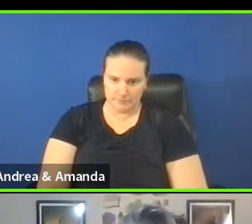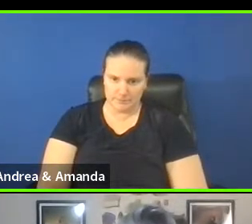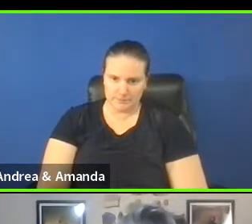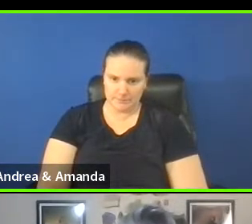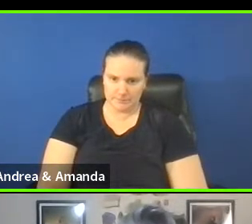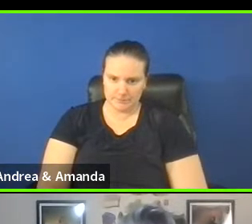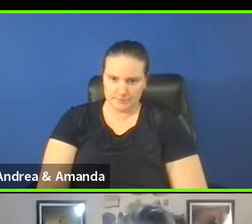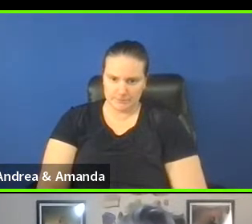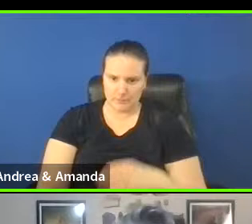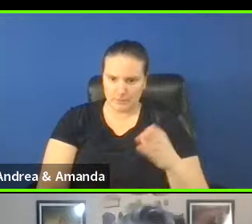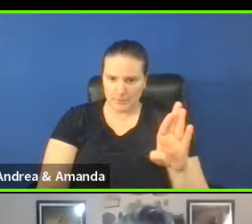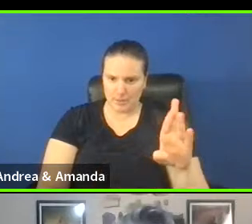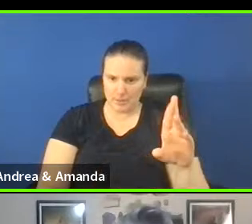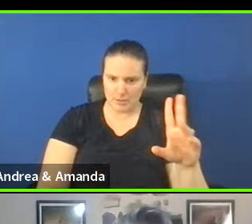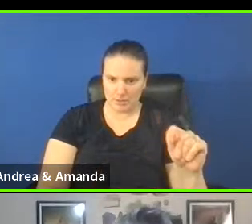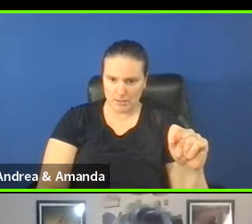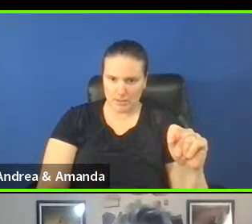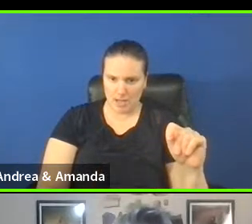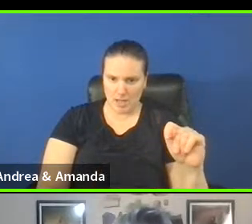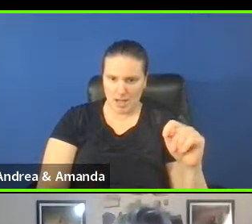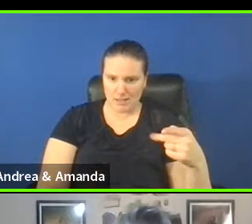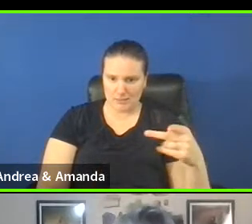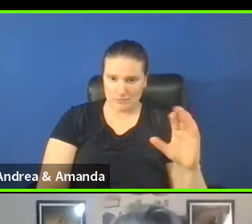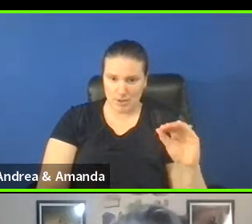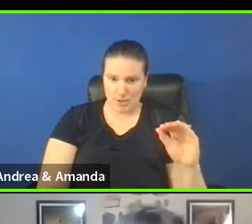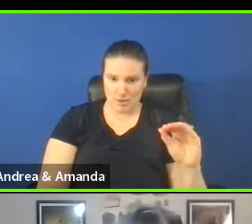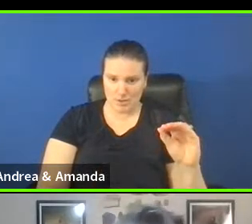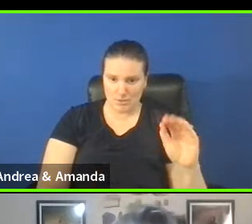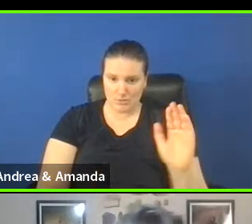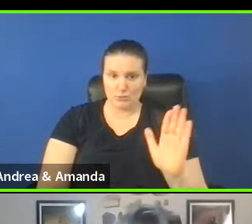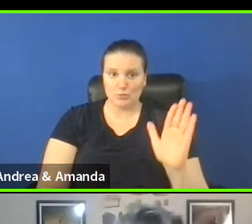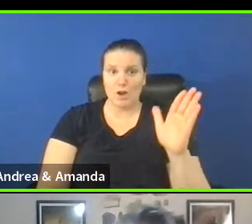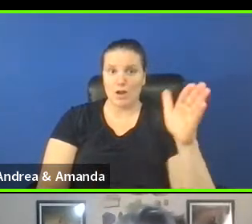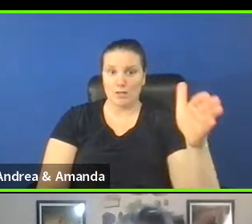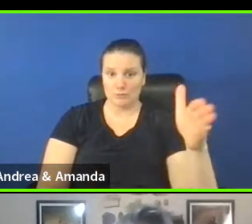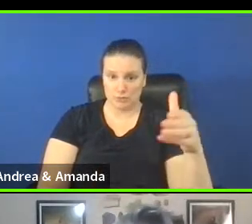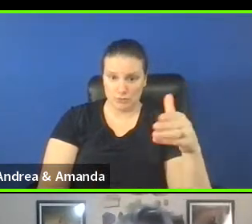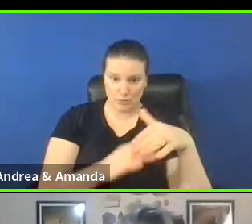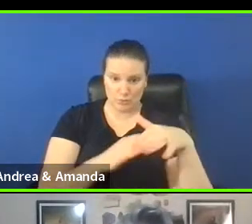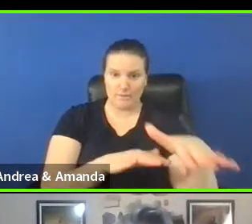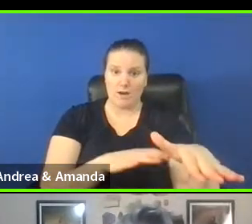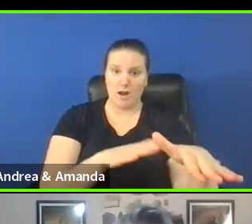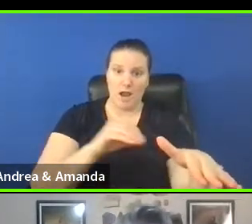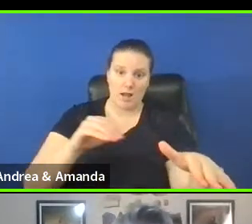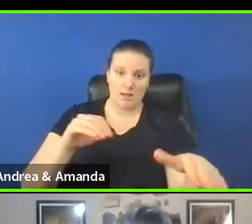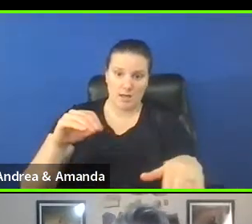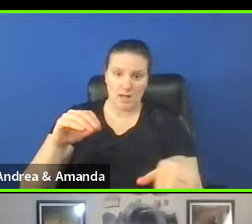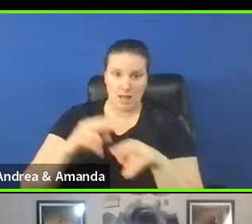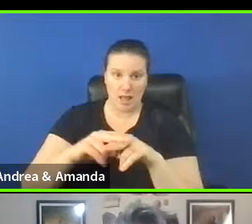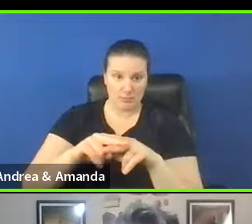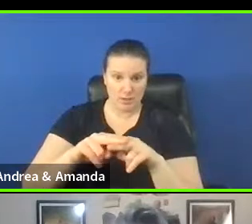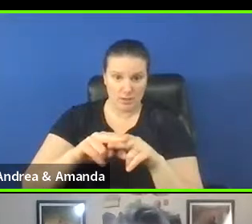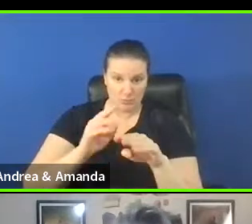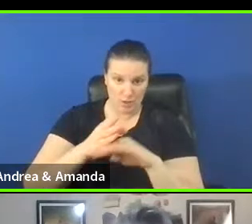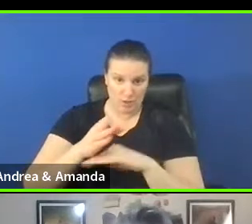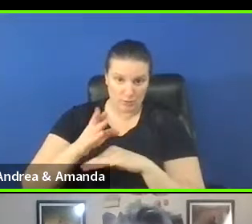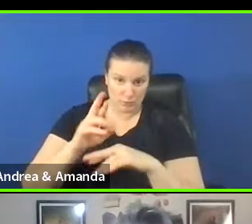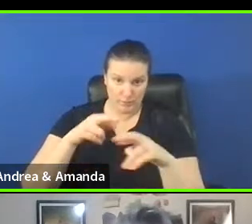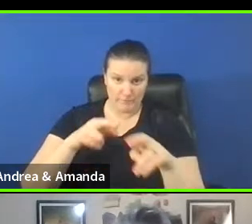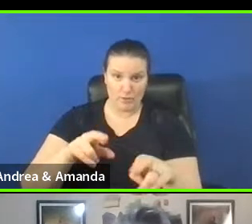BRT from Expo across the river and light rail across the